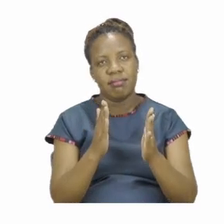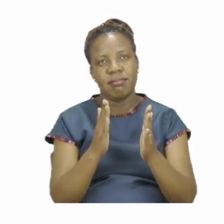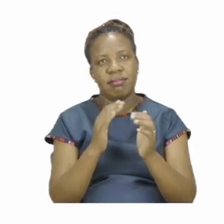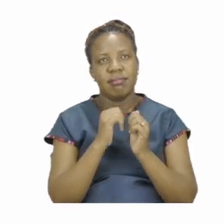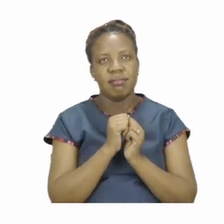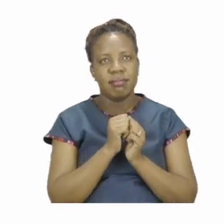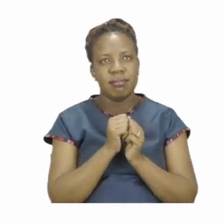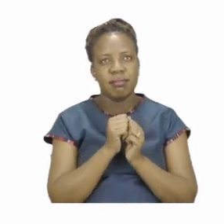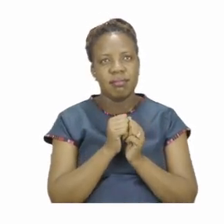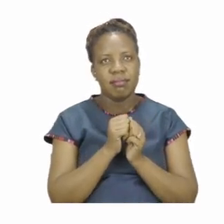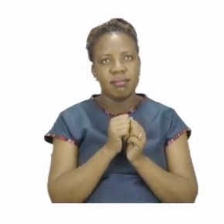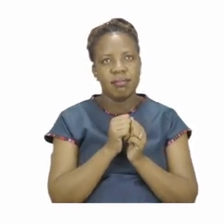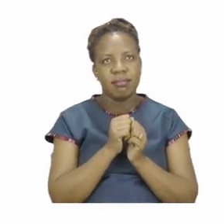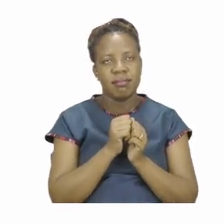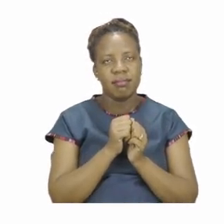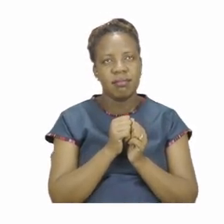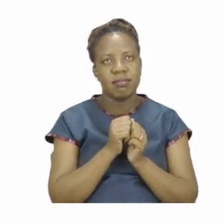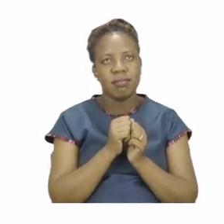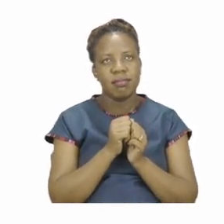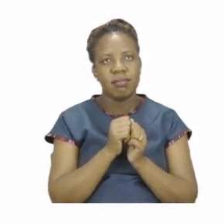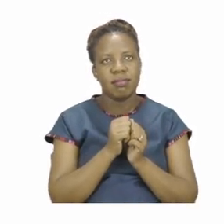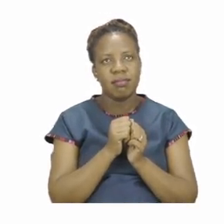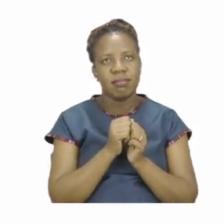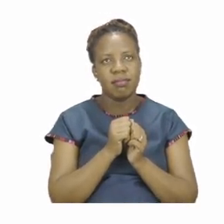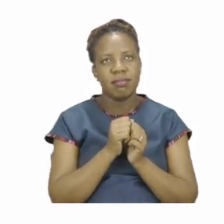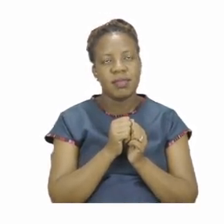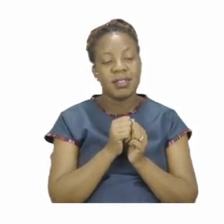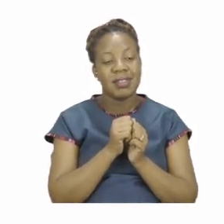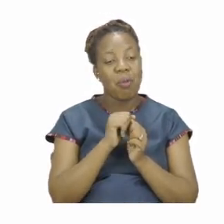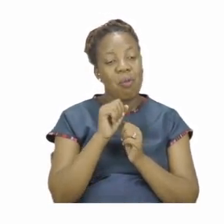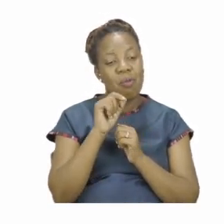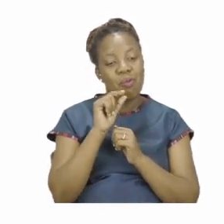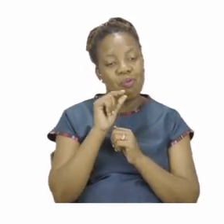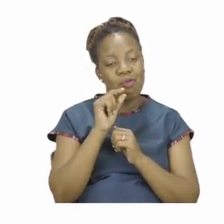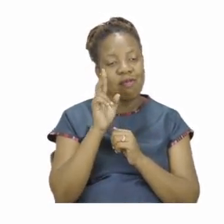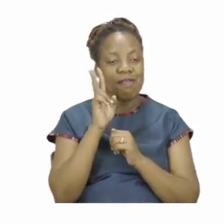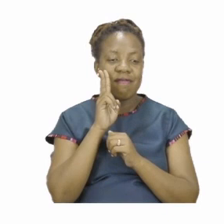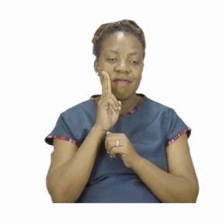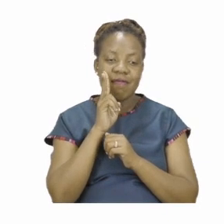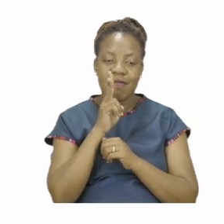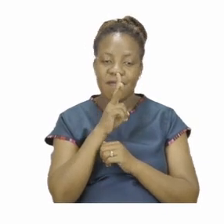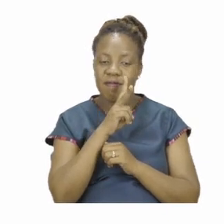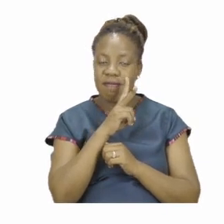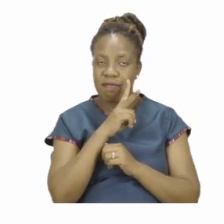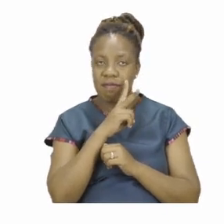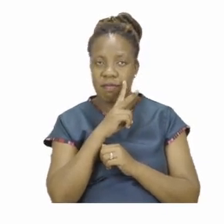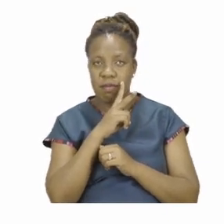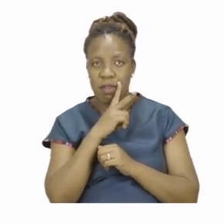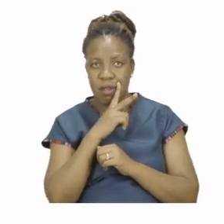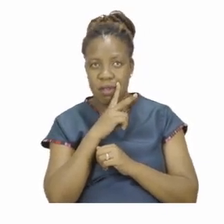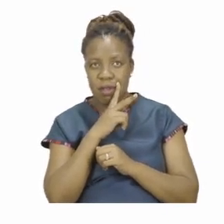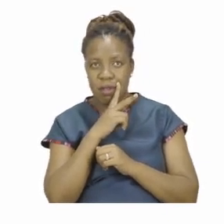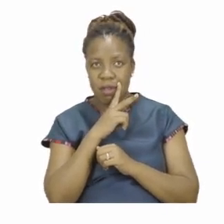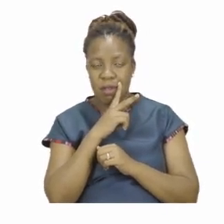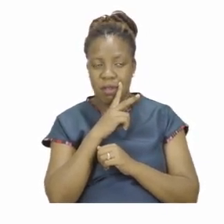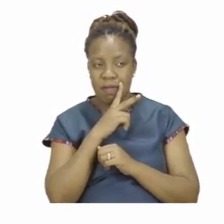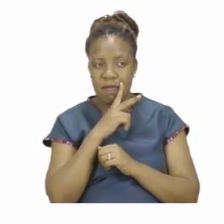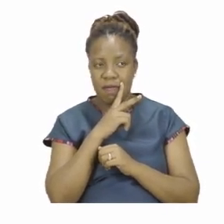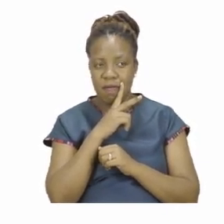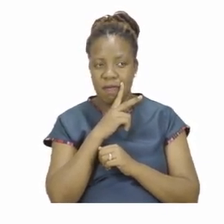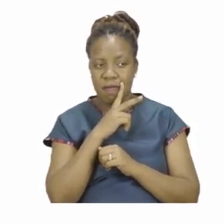called present continuous tense. This is when our verbs are still being